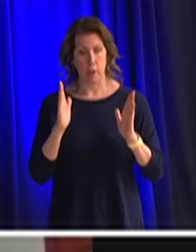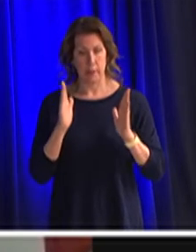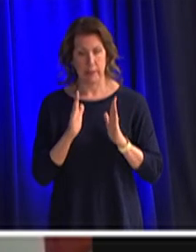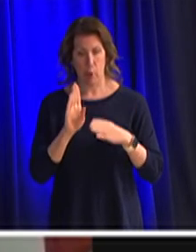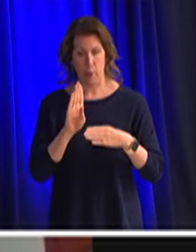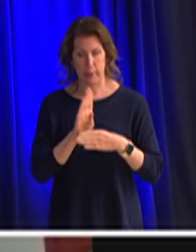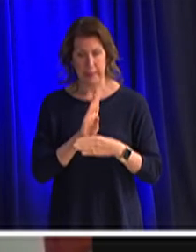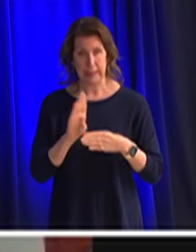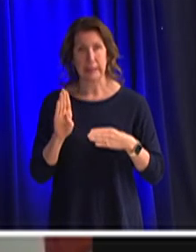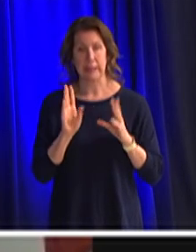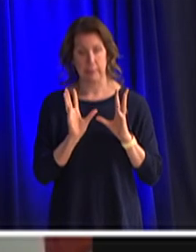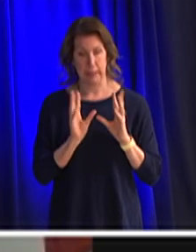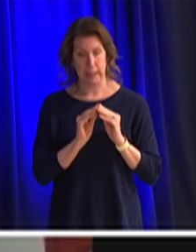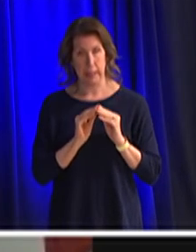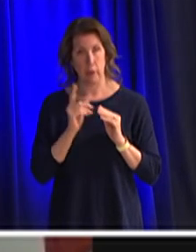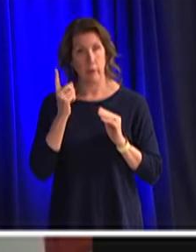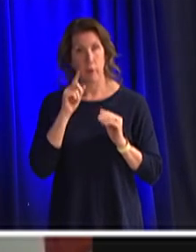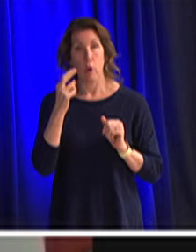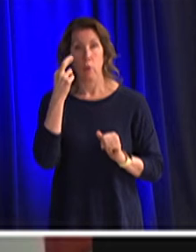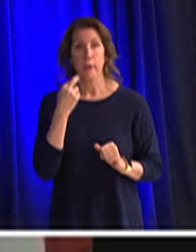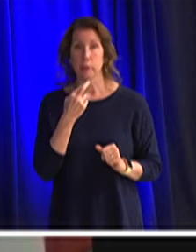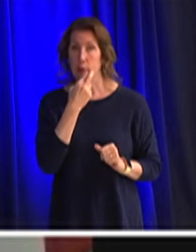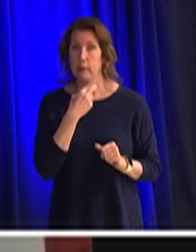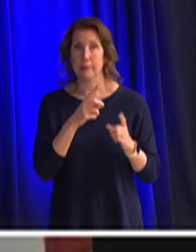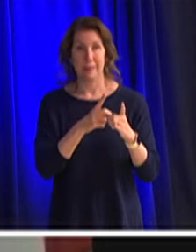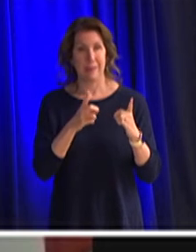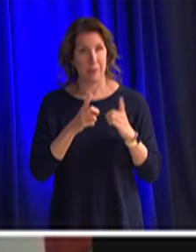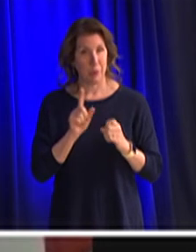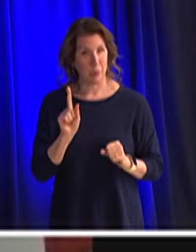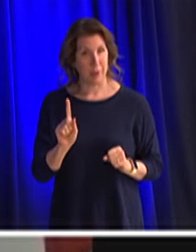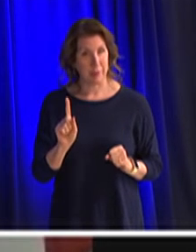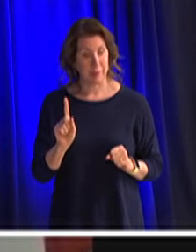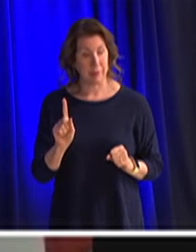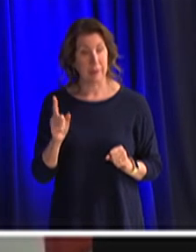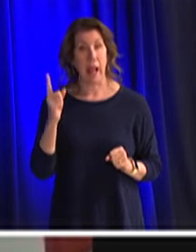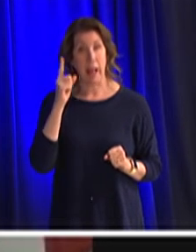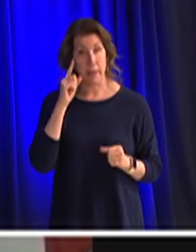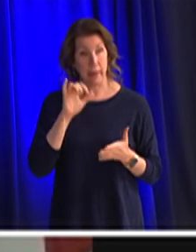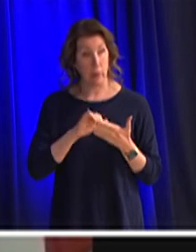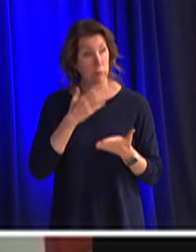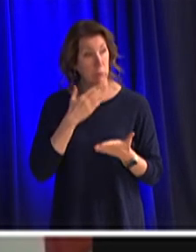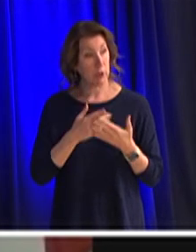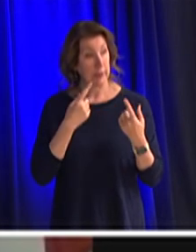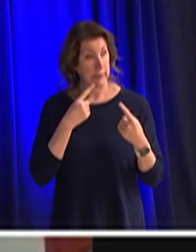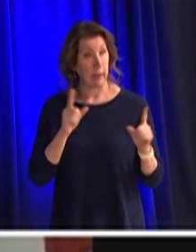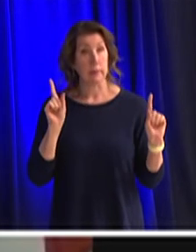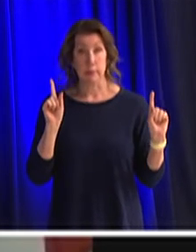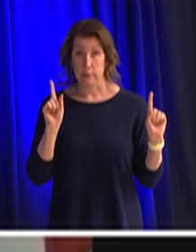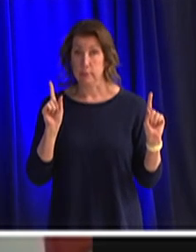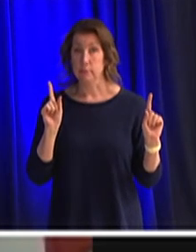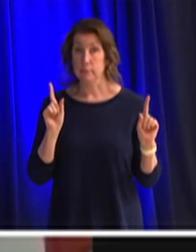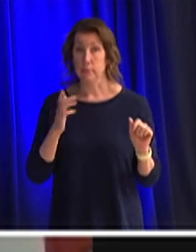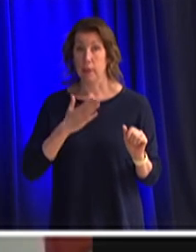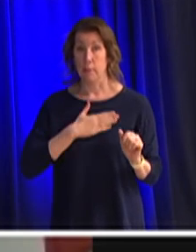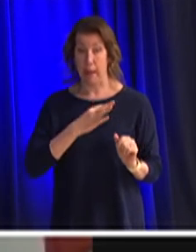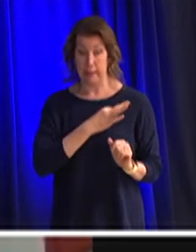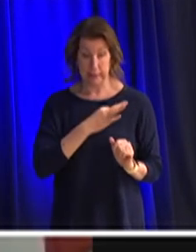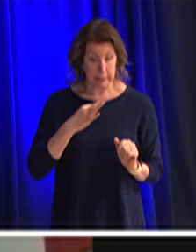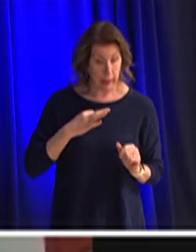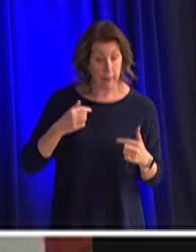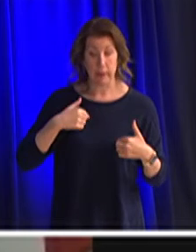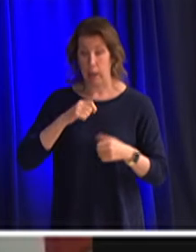listening session for resident restaurants in District 1. I think that was a pretty good success. My staff and I are working